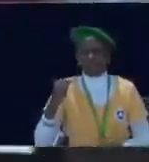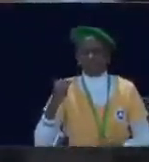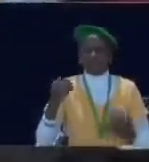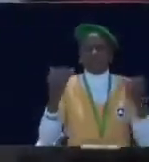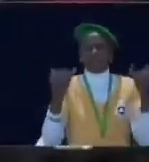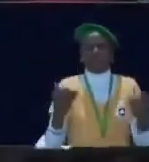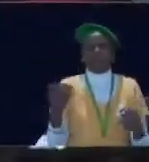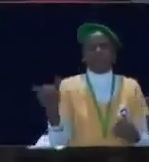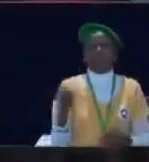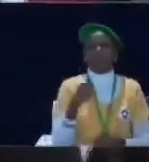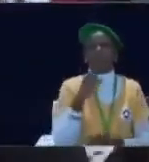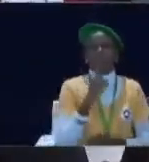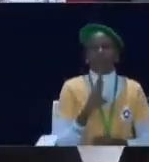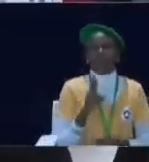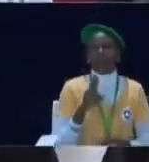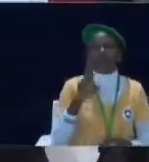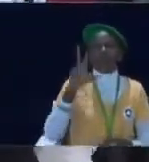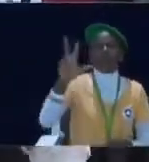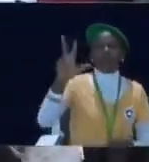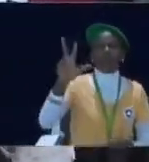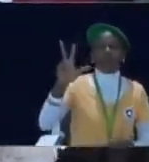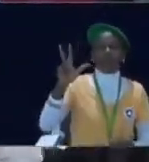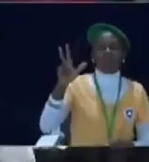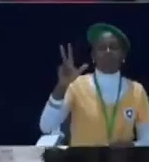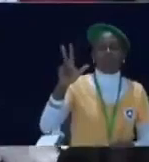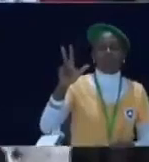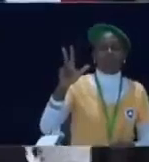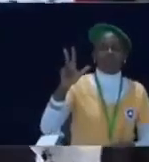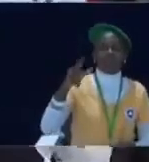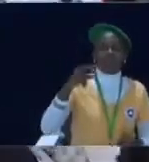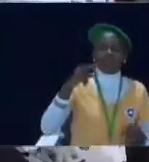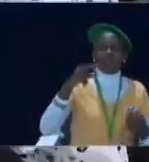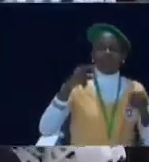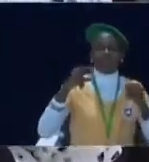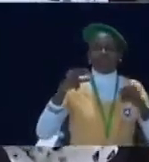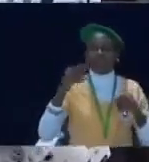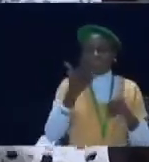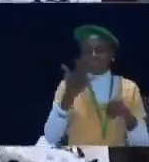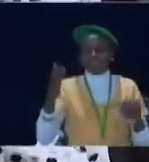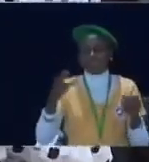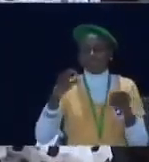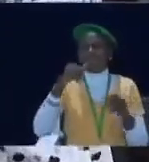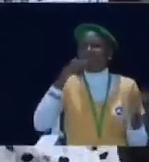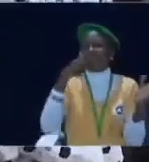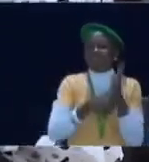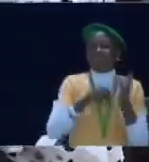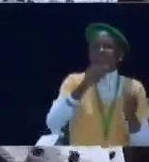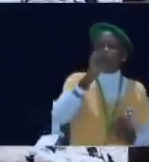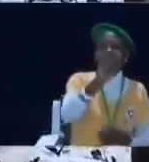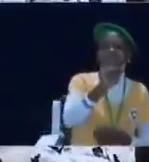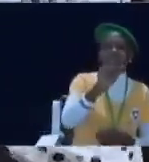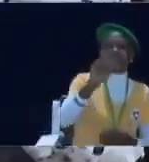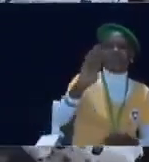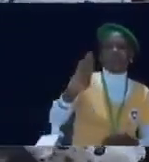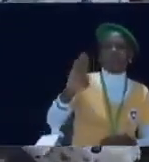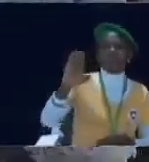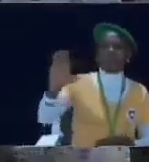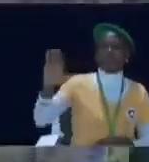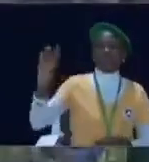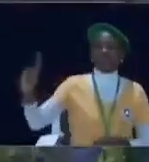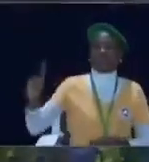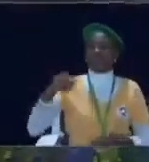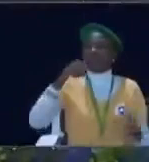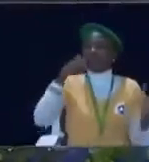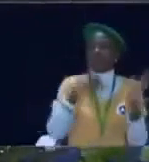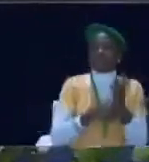Now there are three D's. Letter A, B, C, and D. Letter